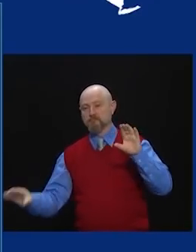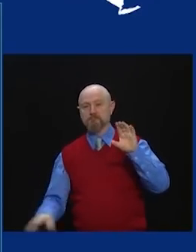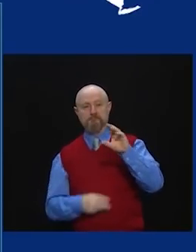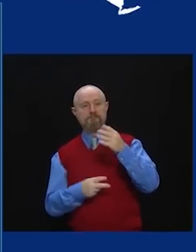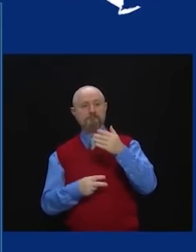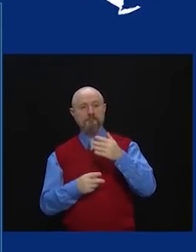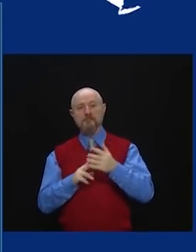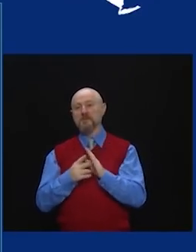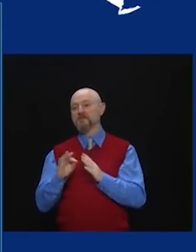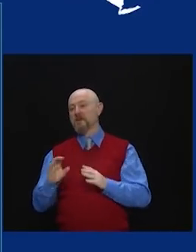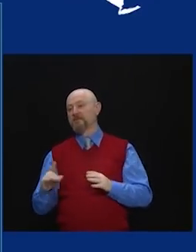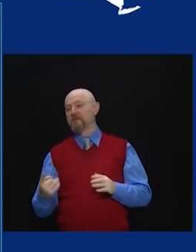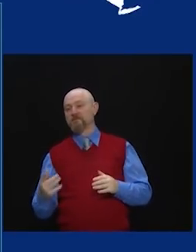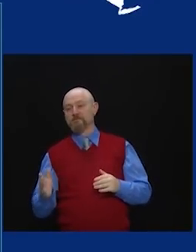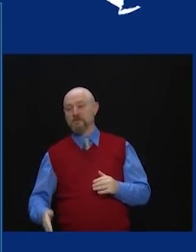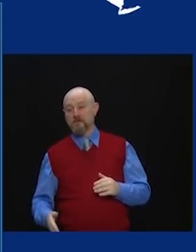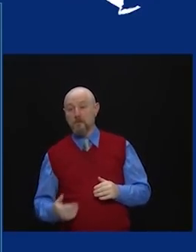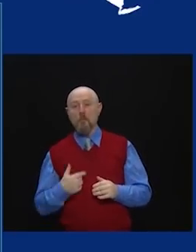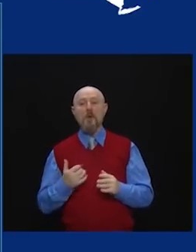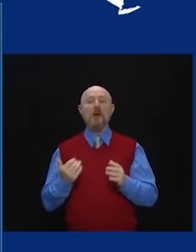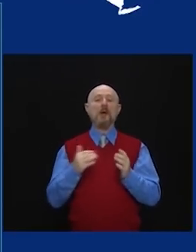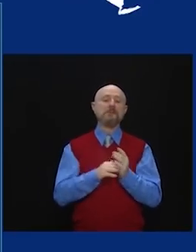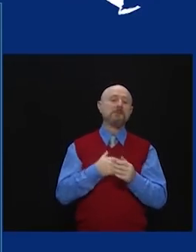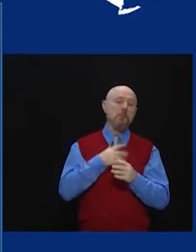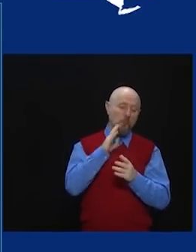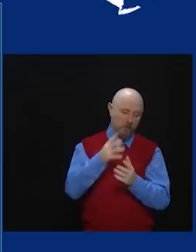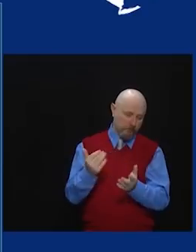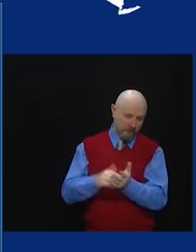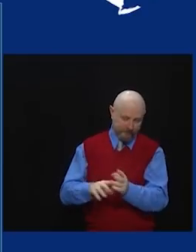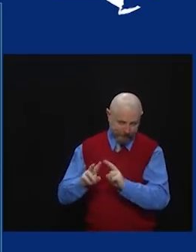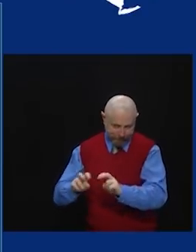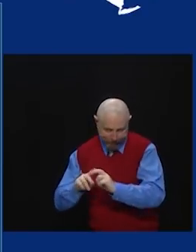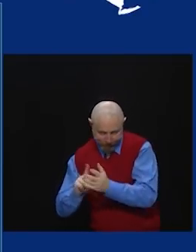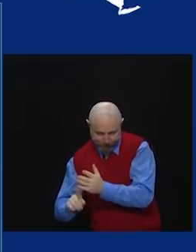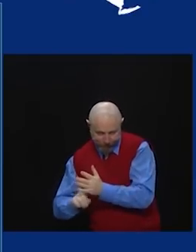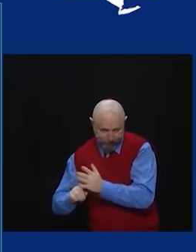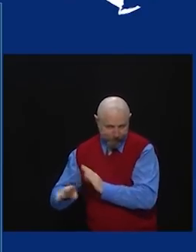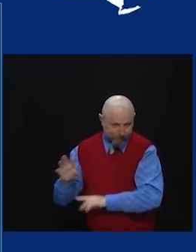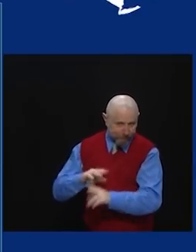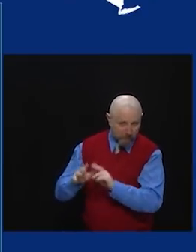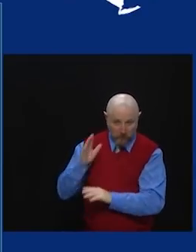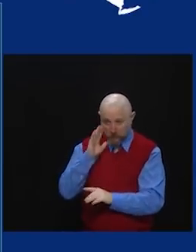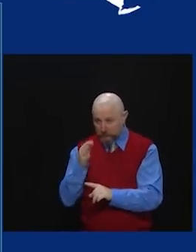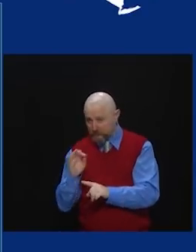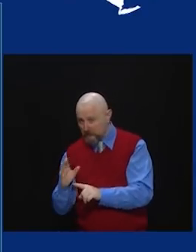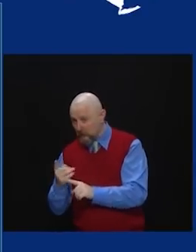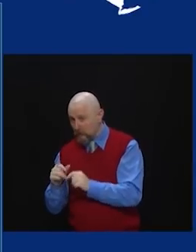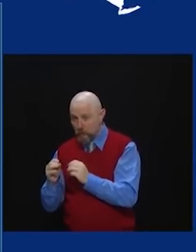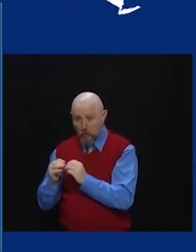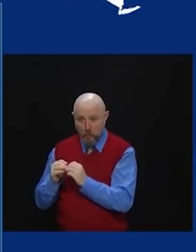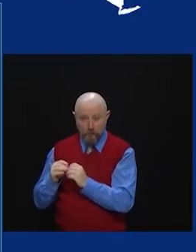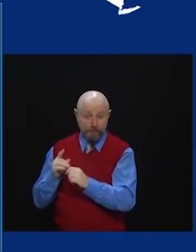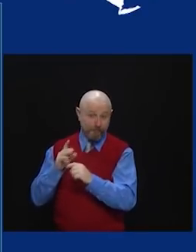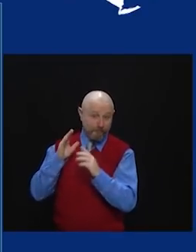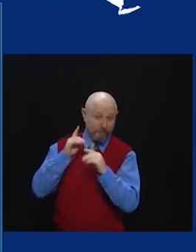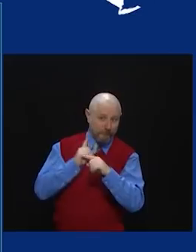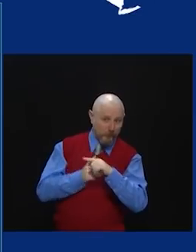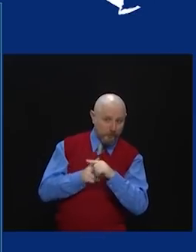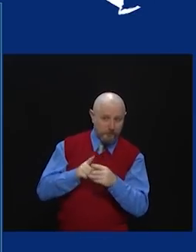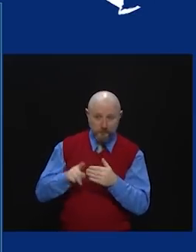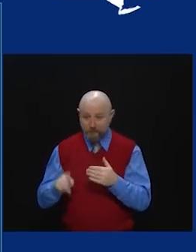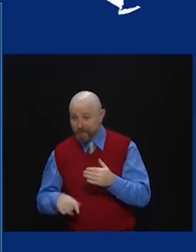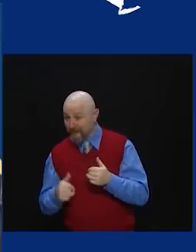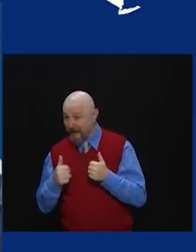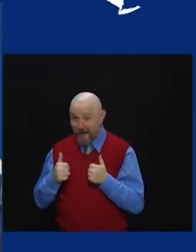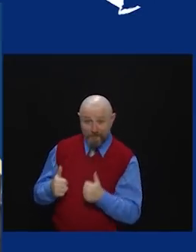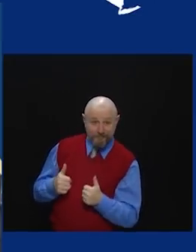to reassess, hoping that the picture is much more positive in February, but again, we just don't have that information right now. But this is another part of our